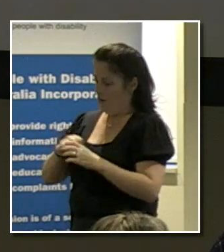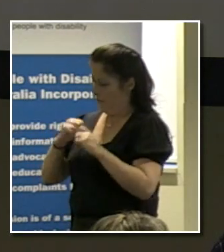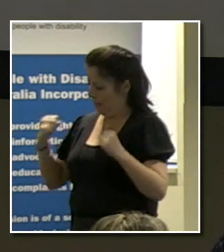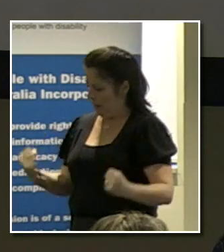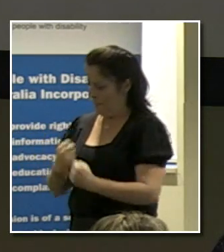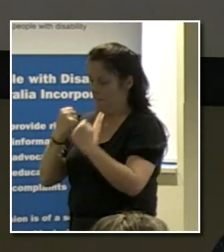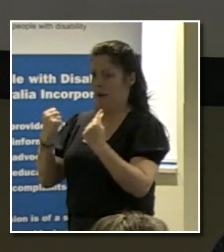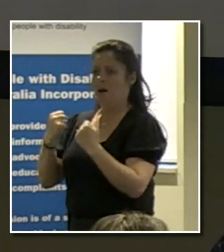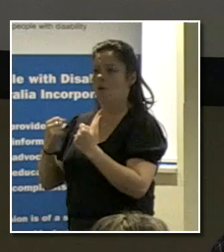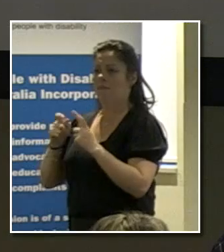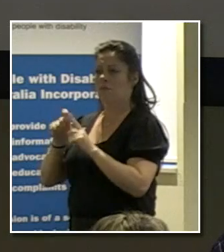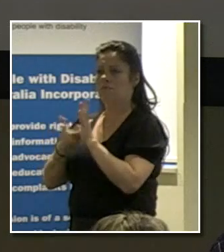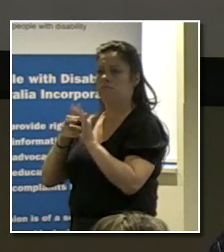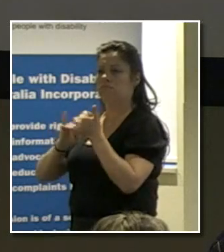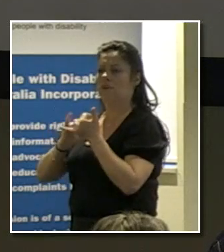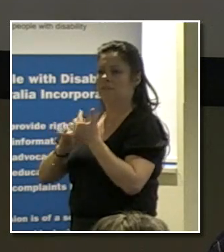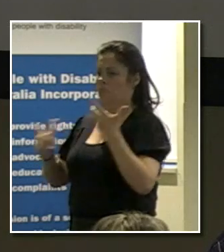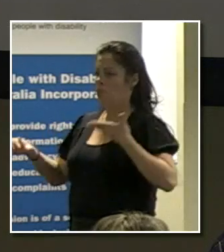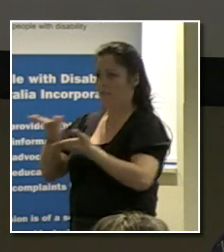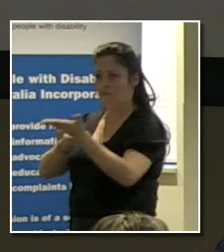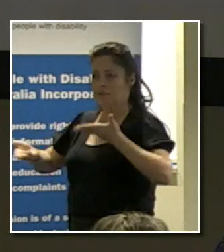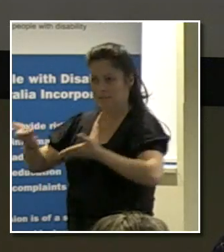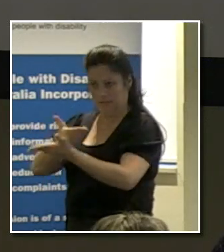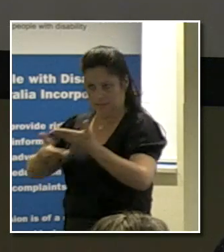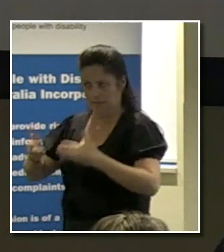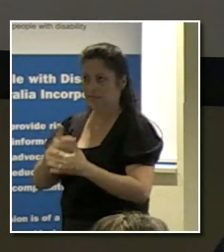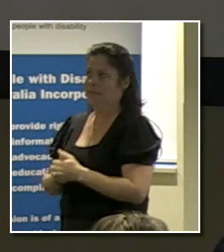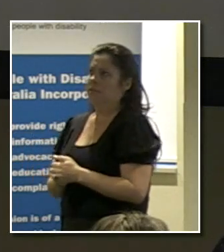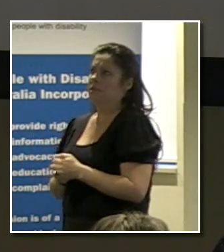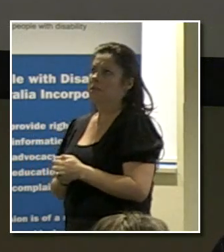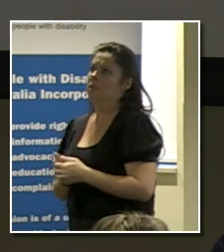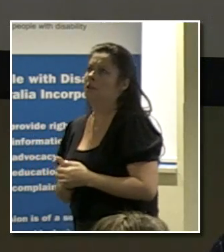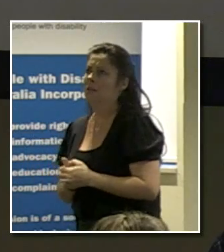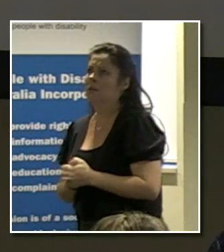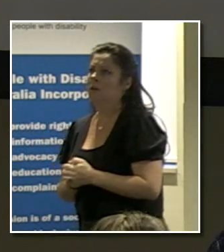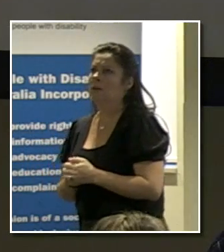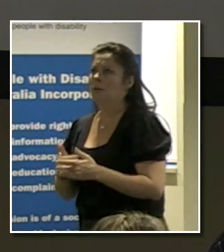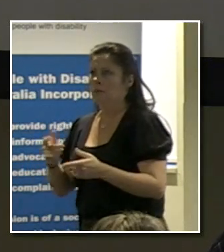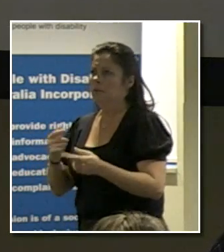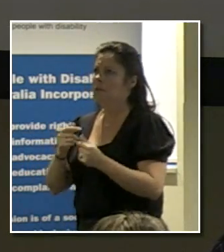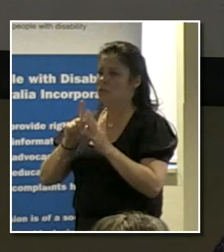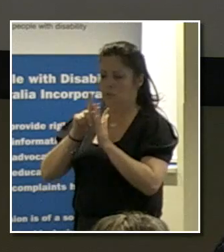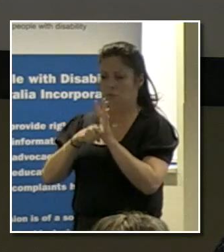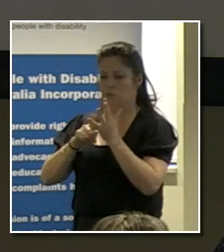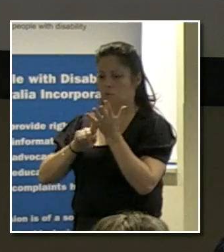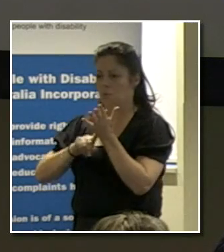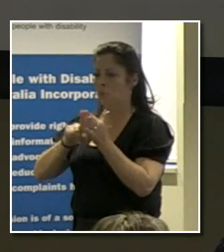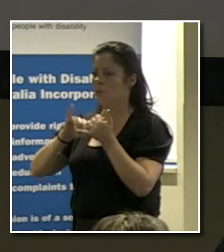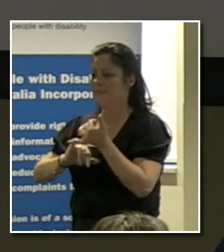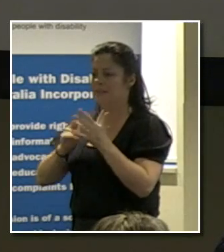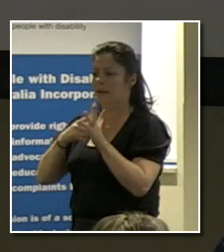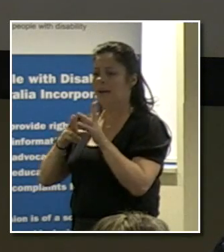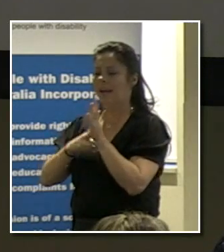House on the day of the vote for the inquiry, which was fronted by Jules Anderson, who some of you may recognise from the Four Corners